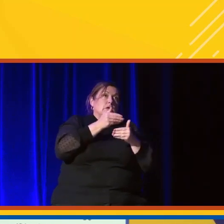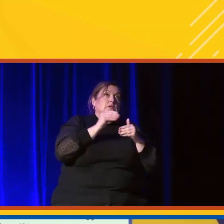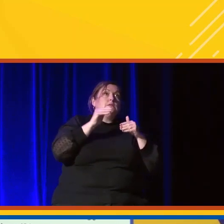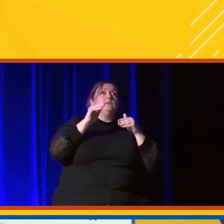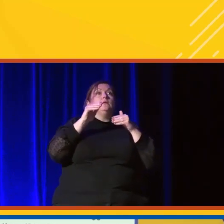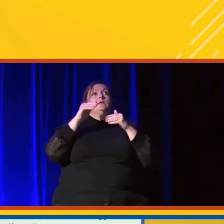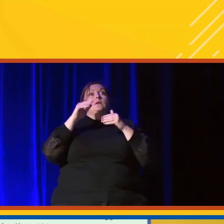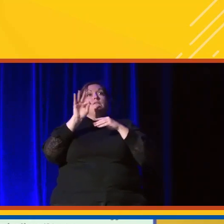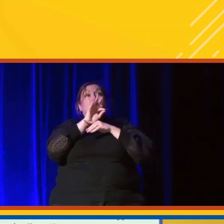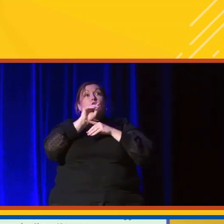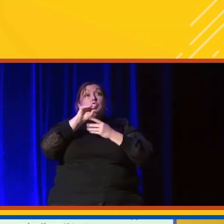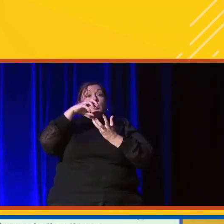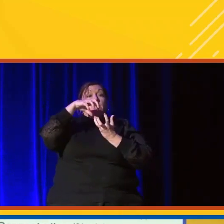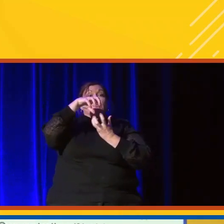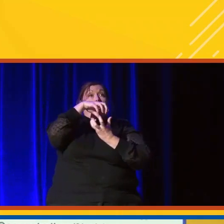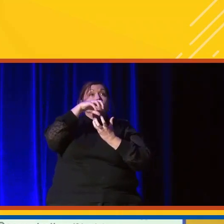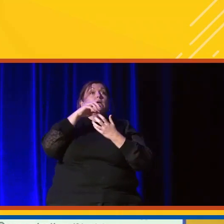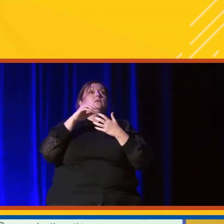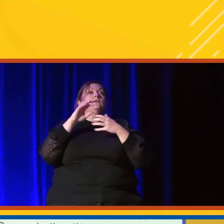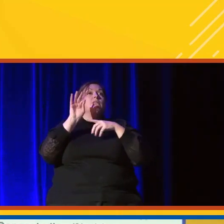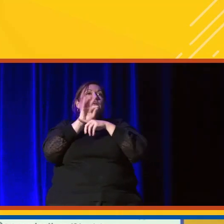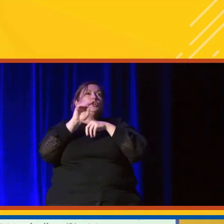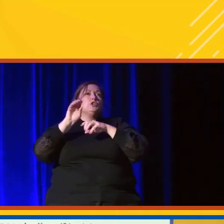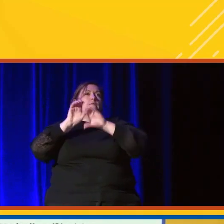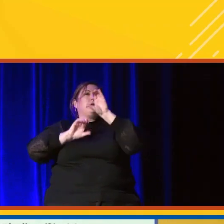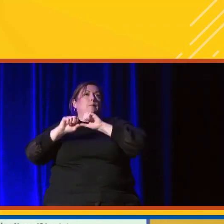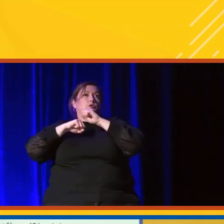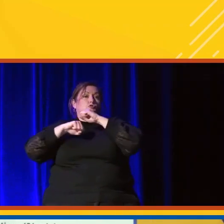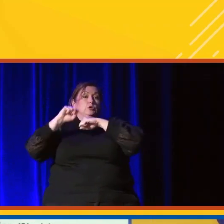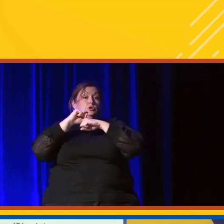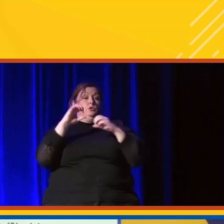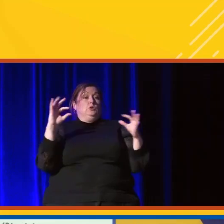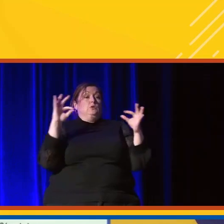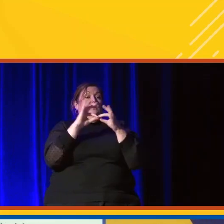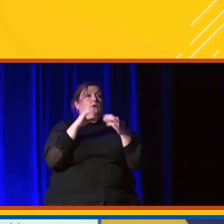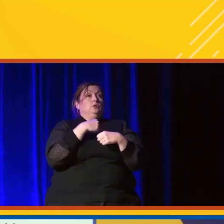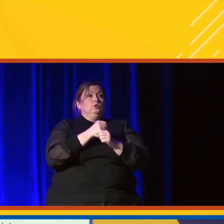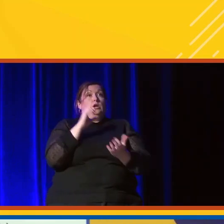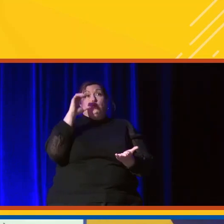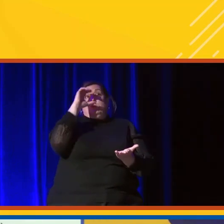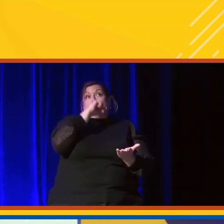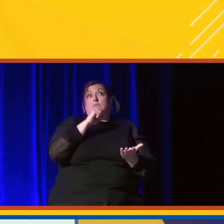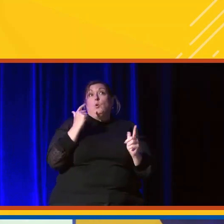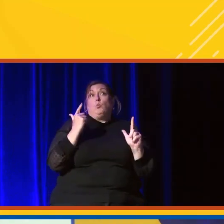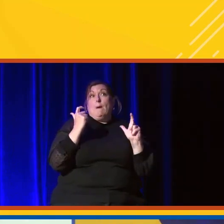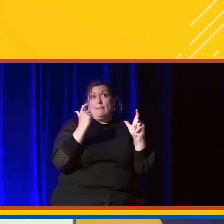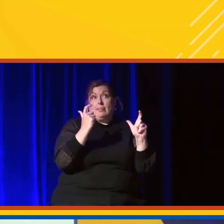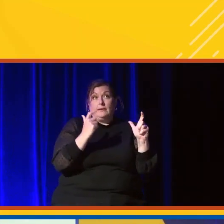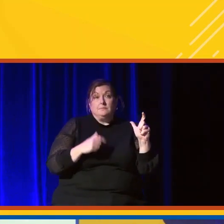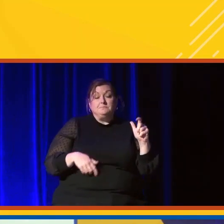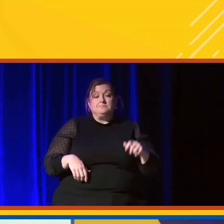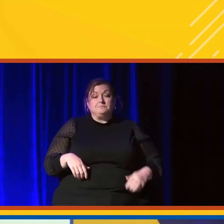of solvent, as a function of chemical structure, you can hook these up and generate these estimates quite rapidly.